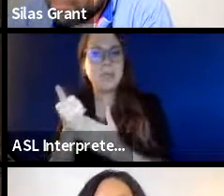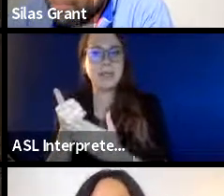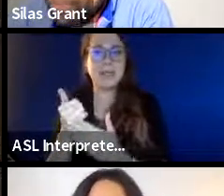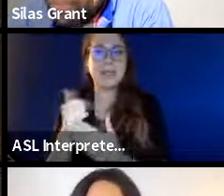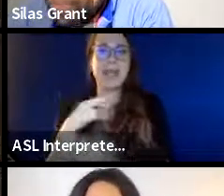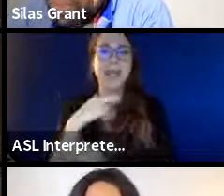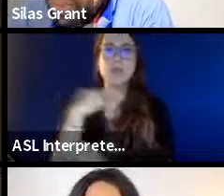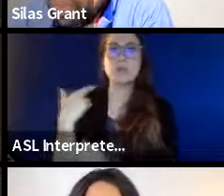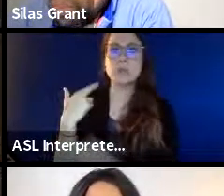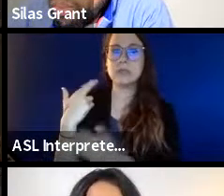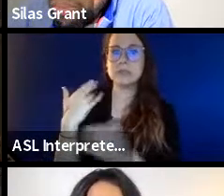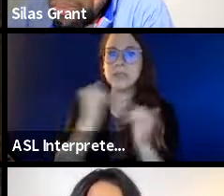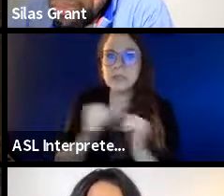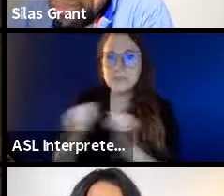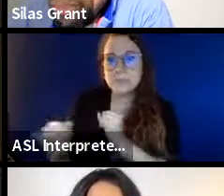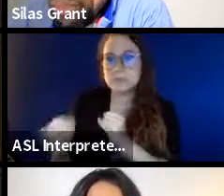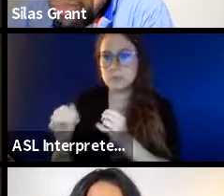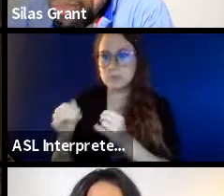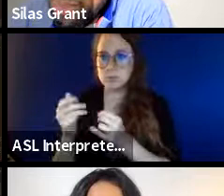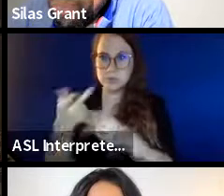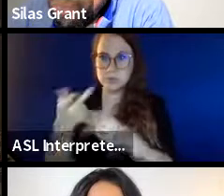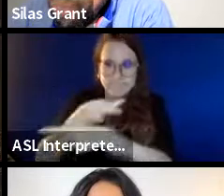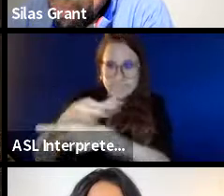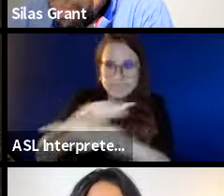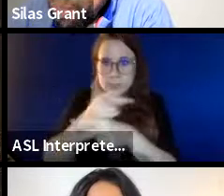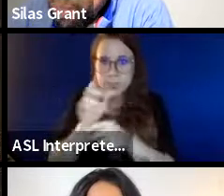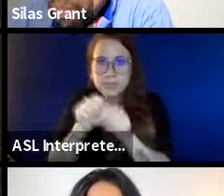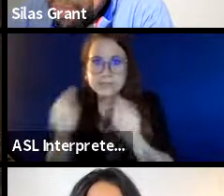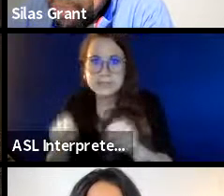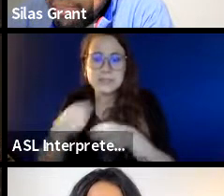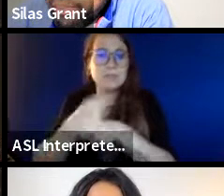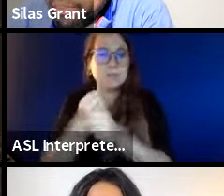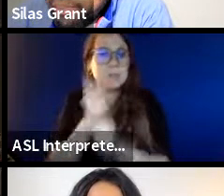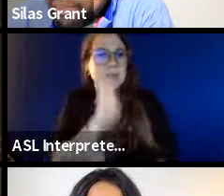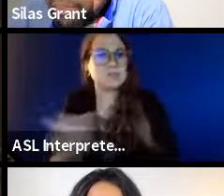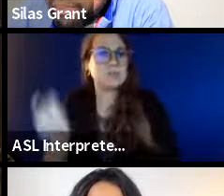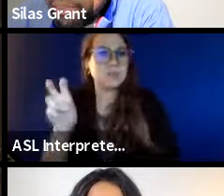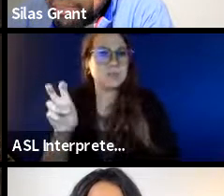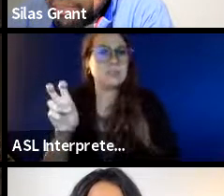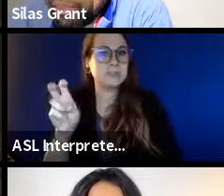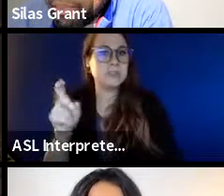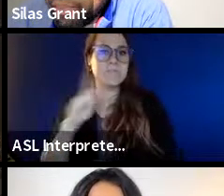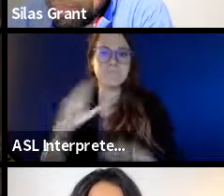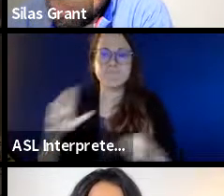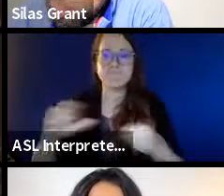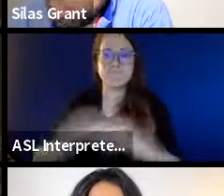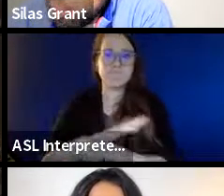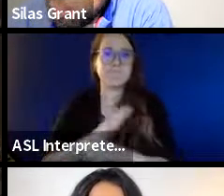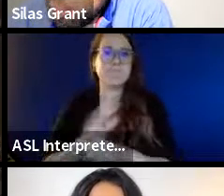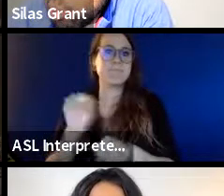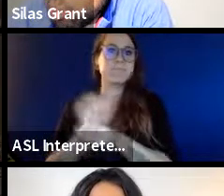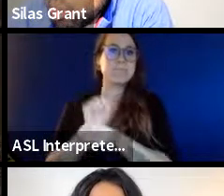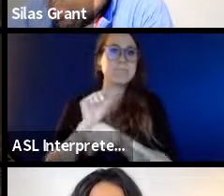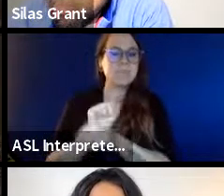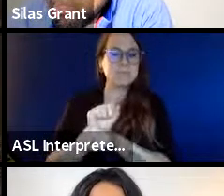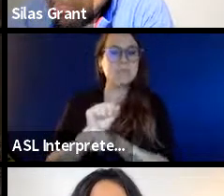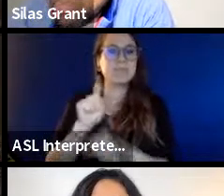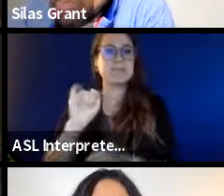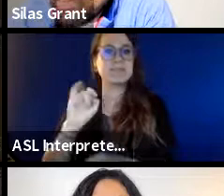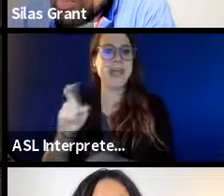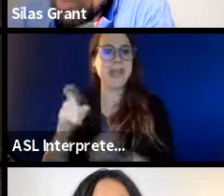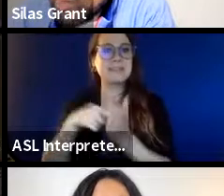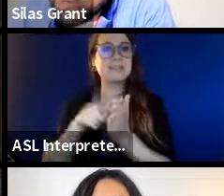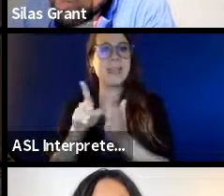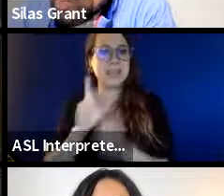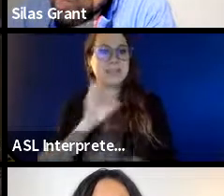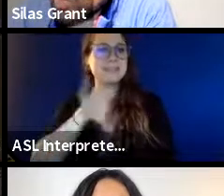individuals, navigate the systems they need to make the transition to, fully employed tax-paying citizen.